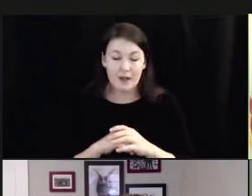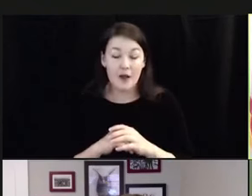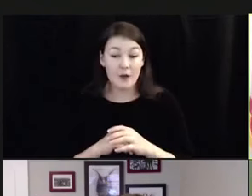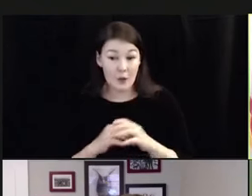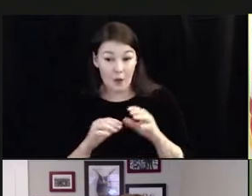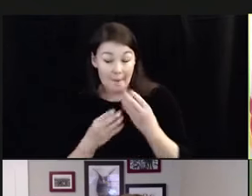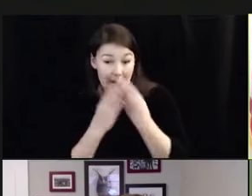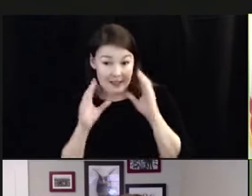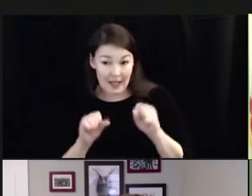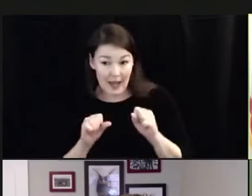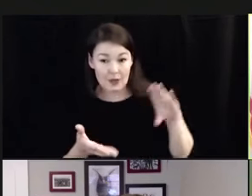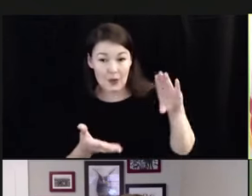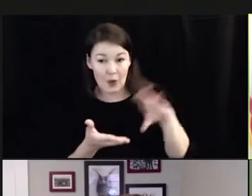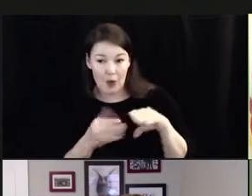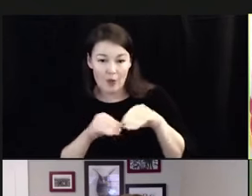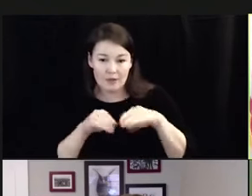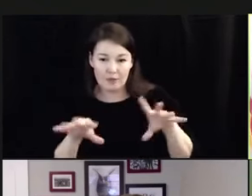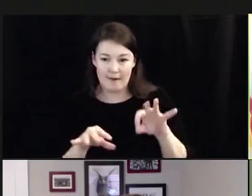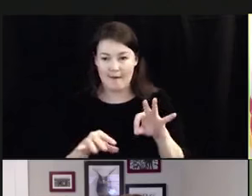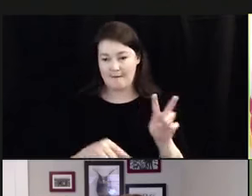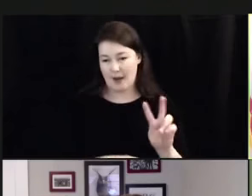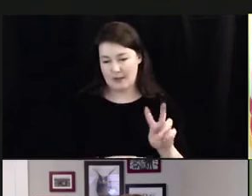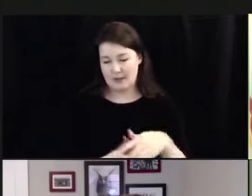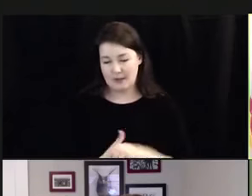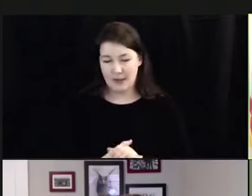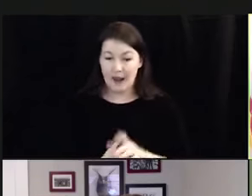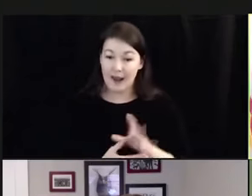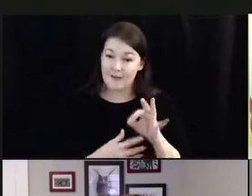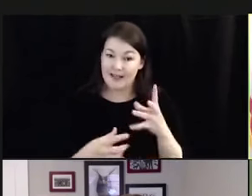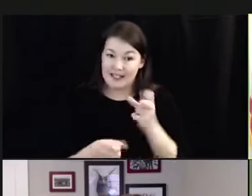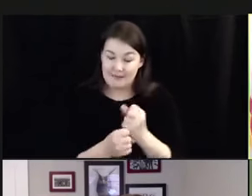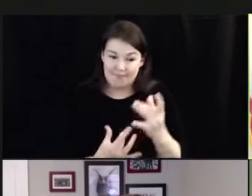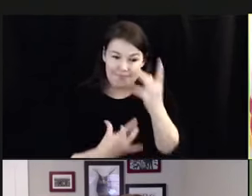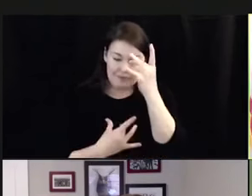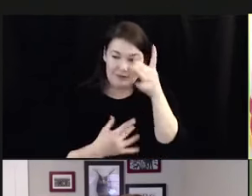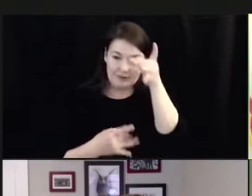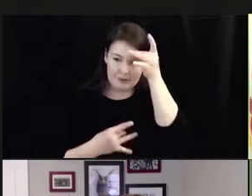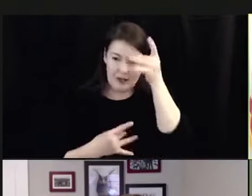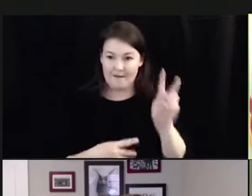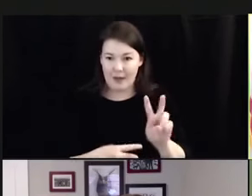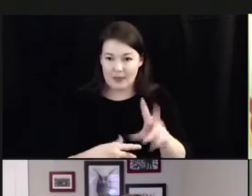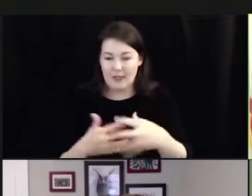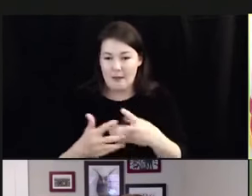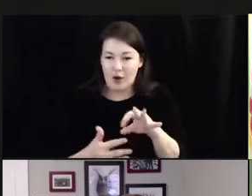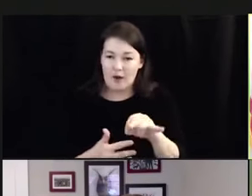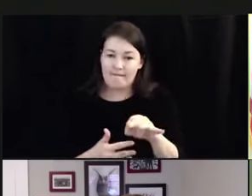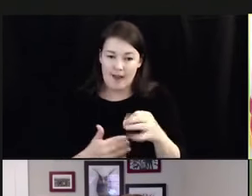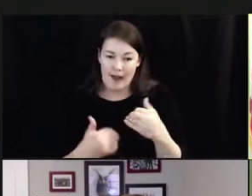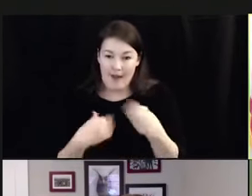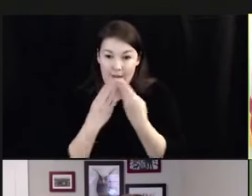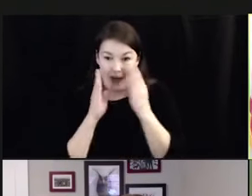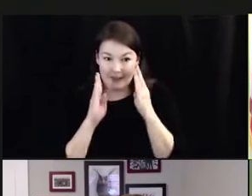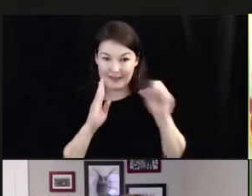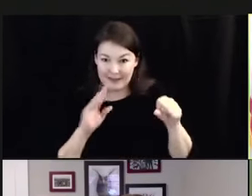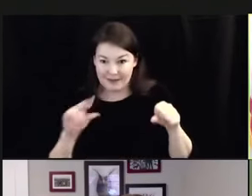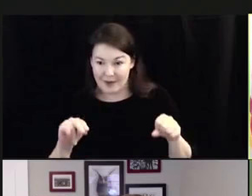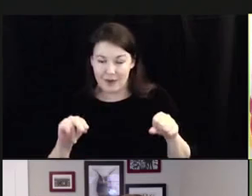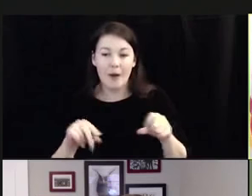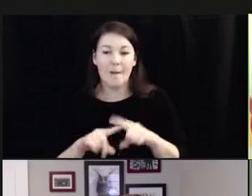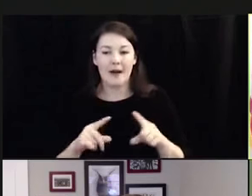the spread of the virus. But if you get the virus, whether you are wearing a mask or not, it's just as deadly if